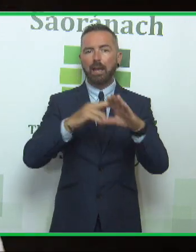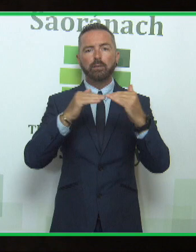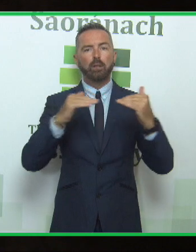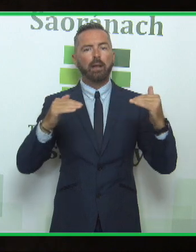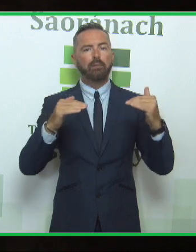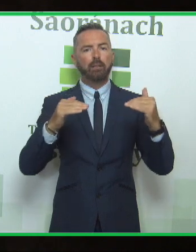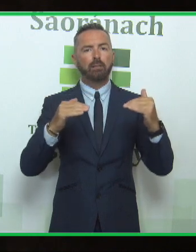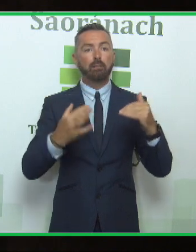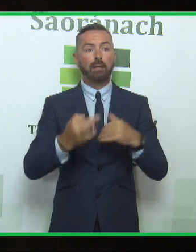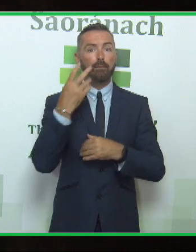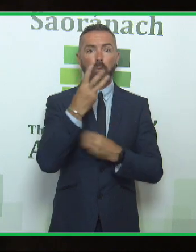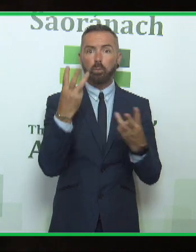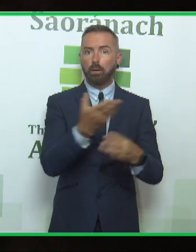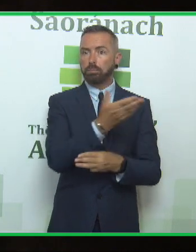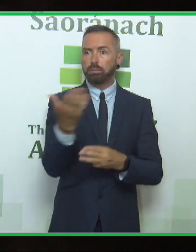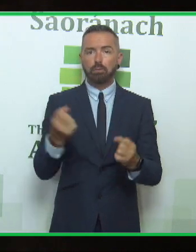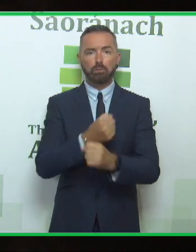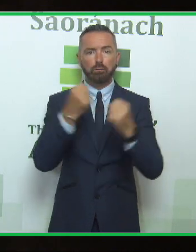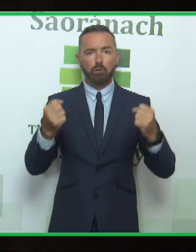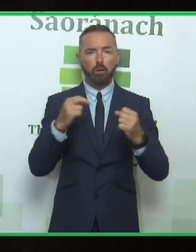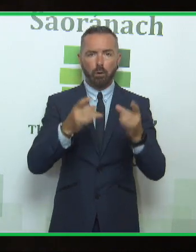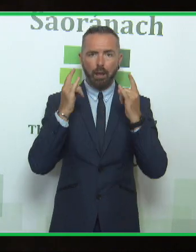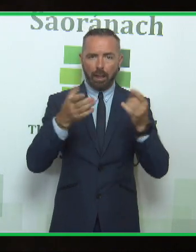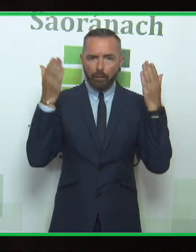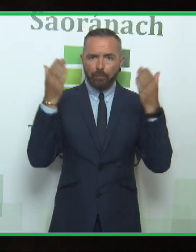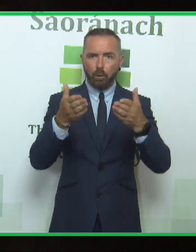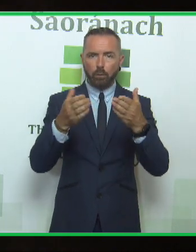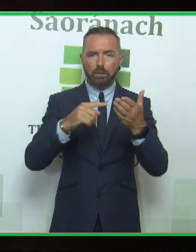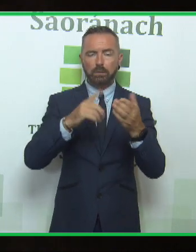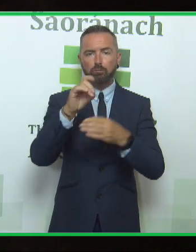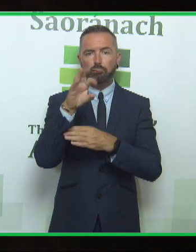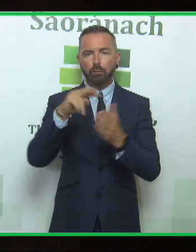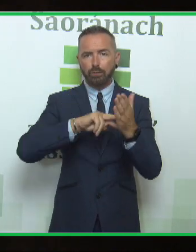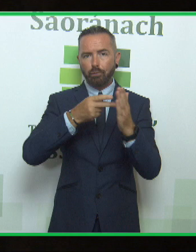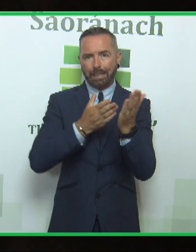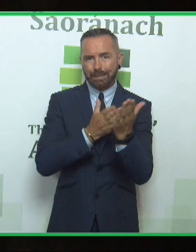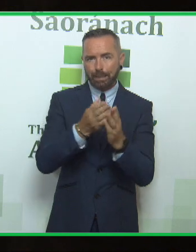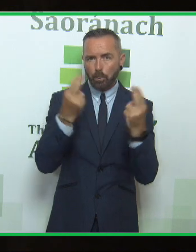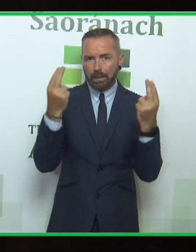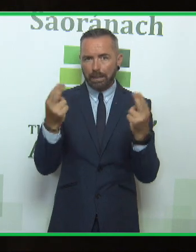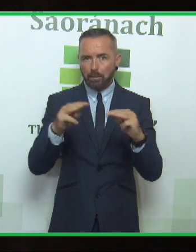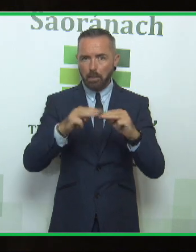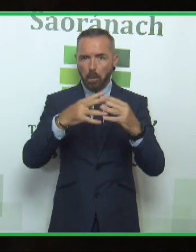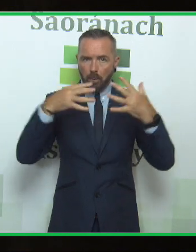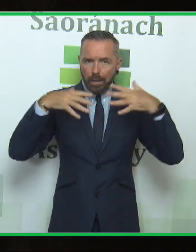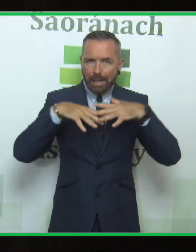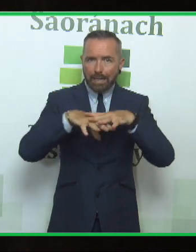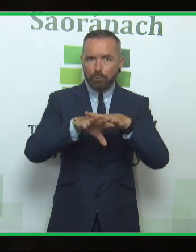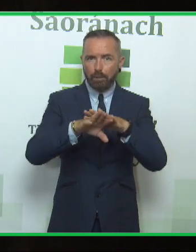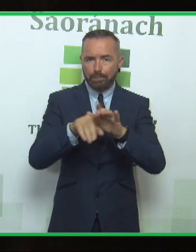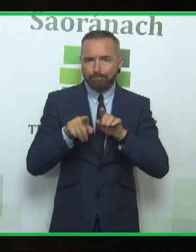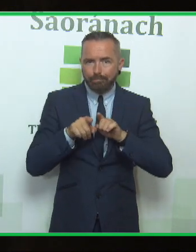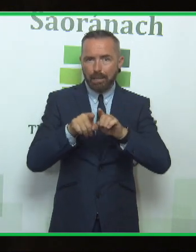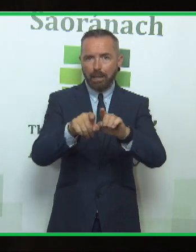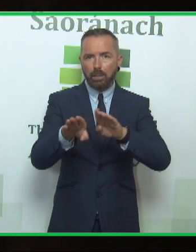want to have a stronger health-focused drug strategy, it needs to be better integrated and aligned